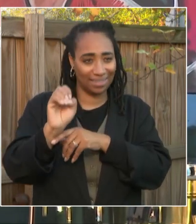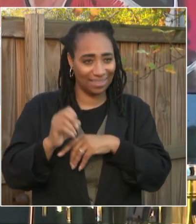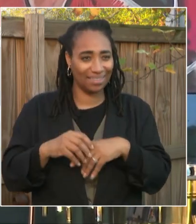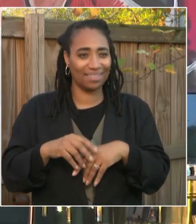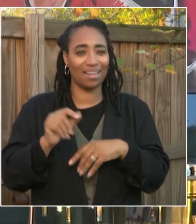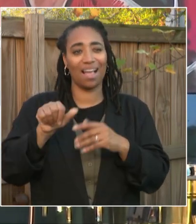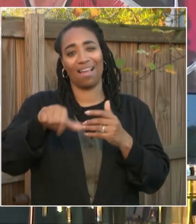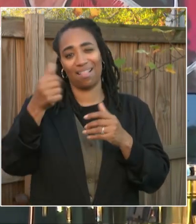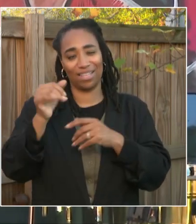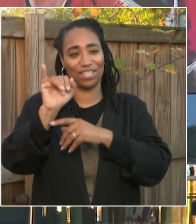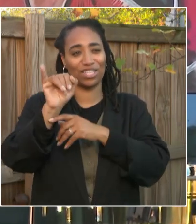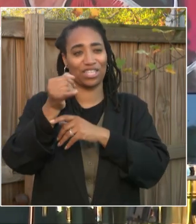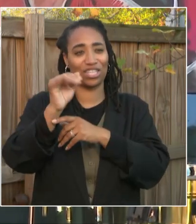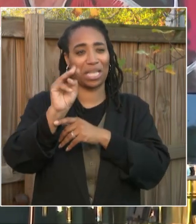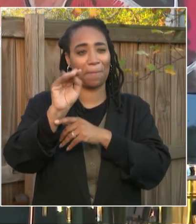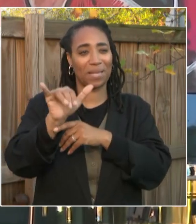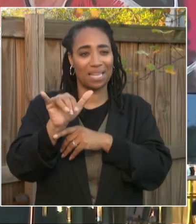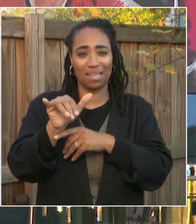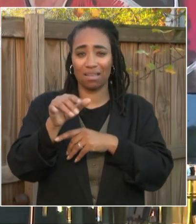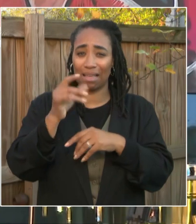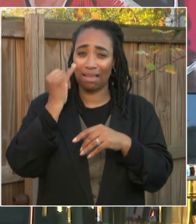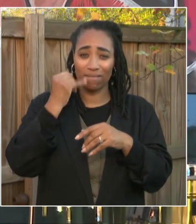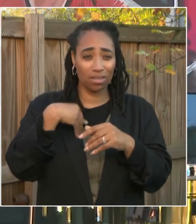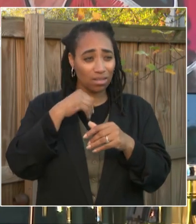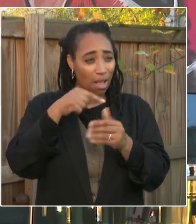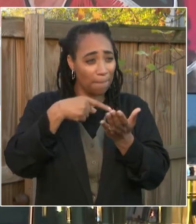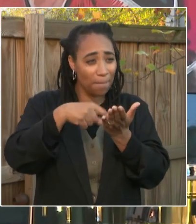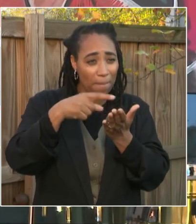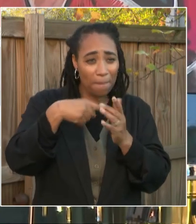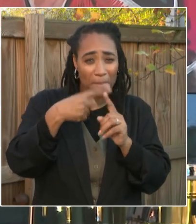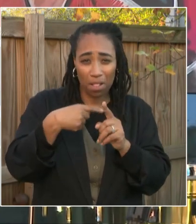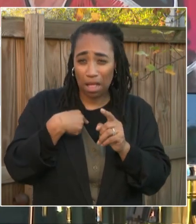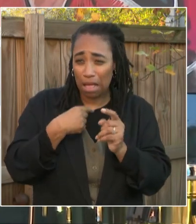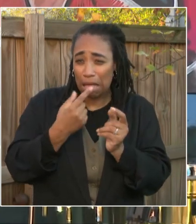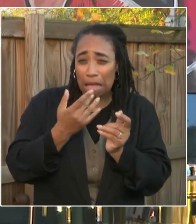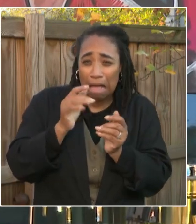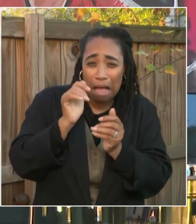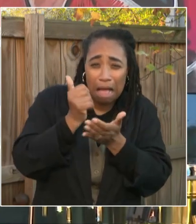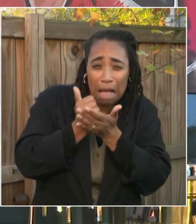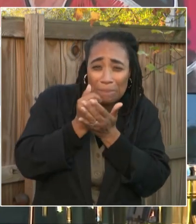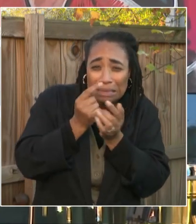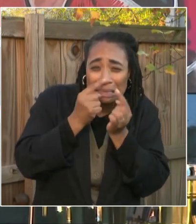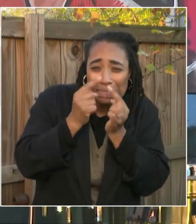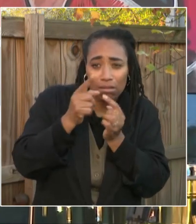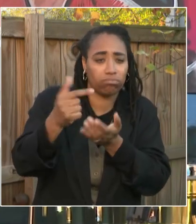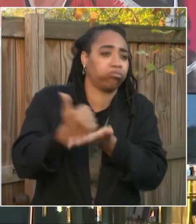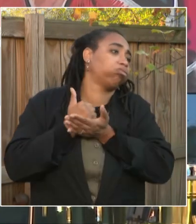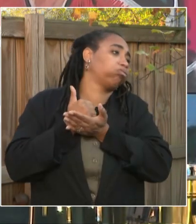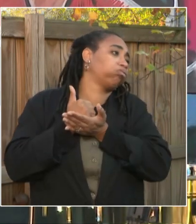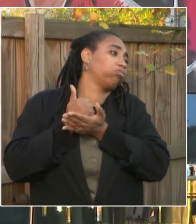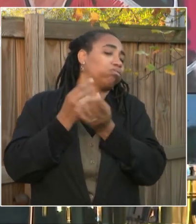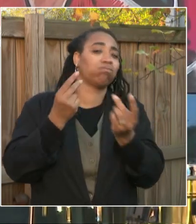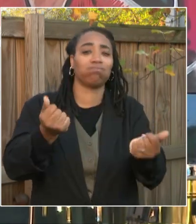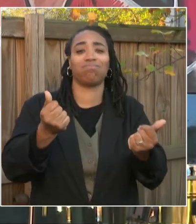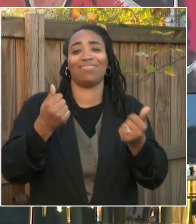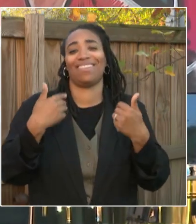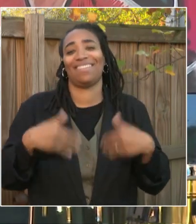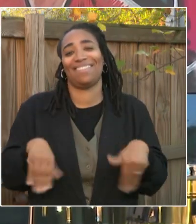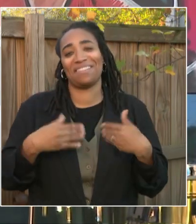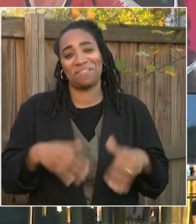call. And they never hesitated to help us. So with that being said, there's